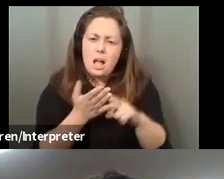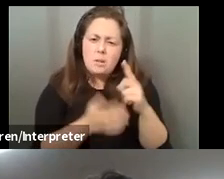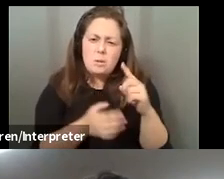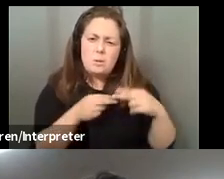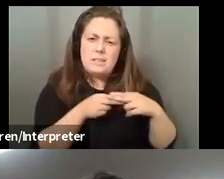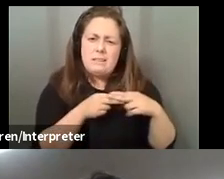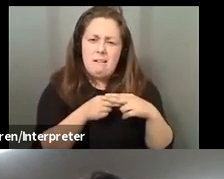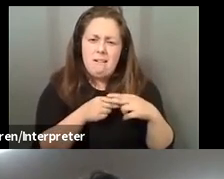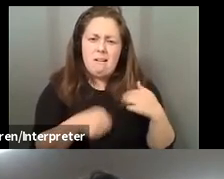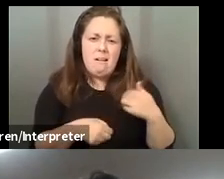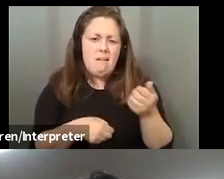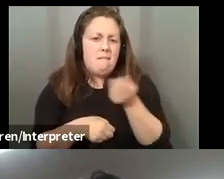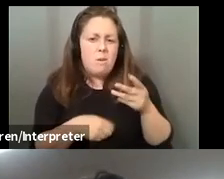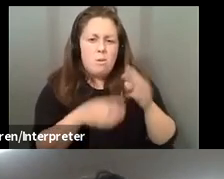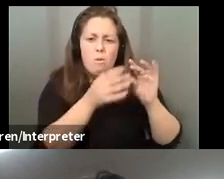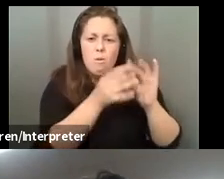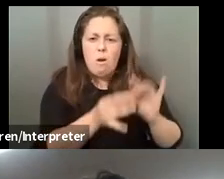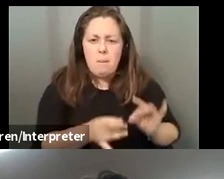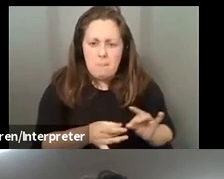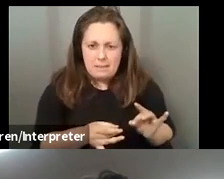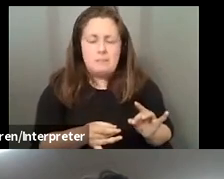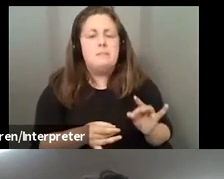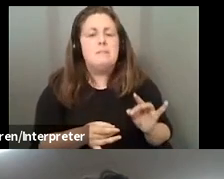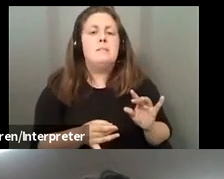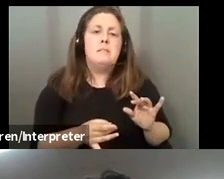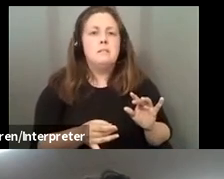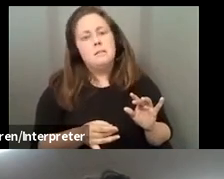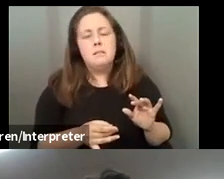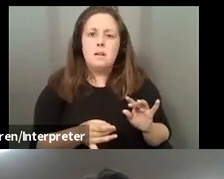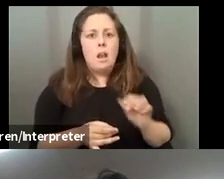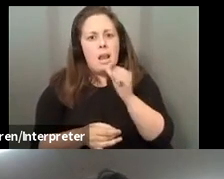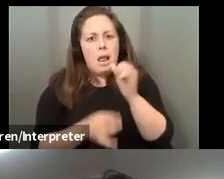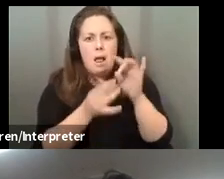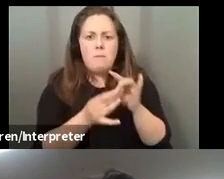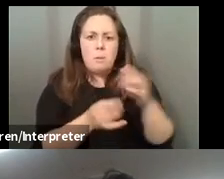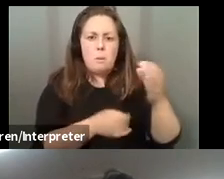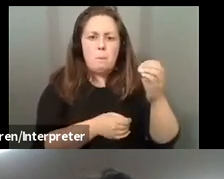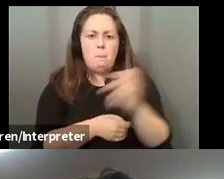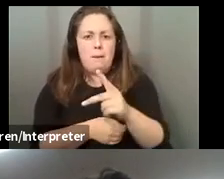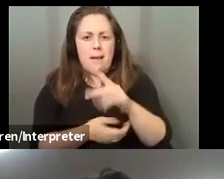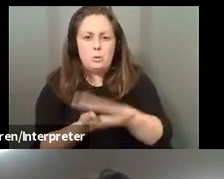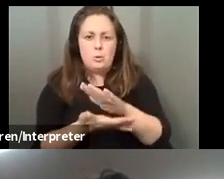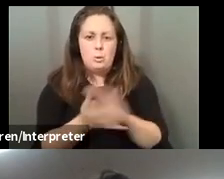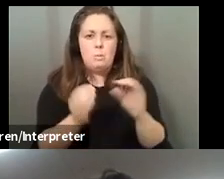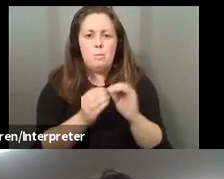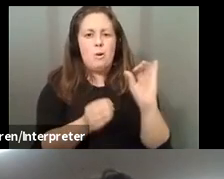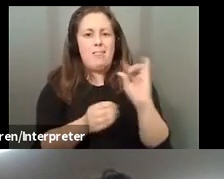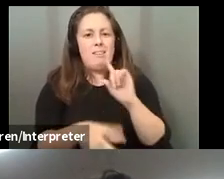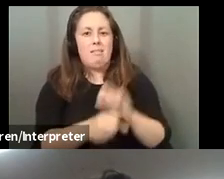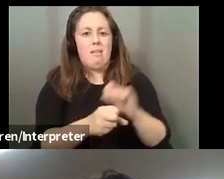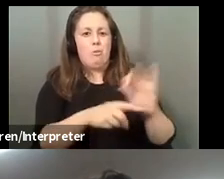you had a couple of comments about what I would consider less back to school and more the actual function of school